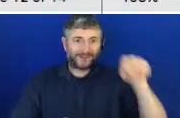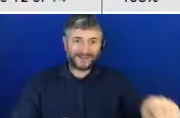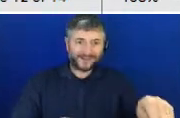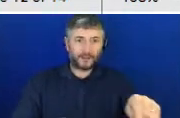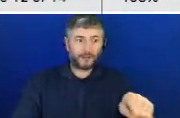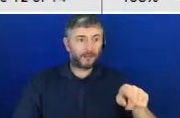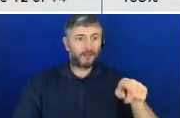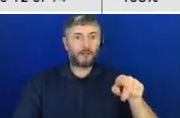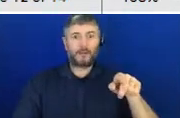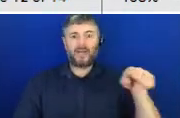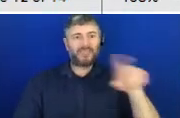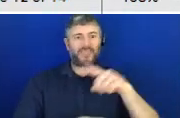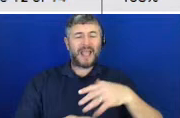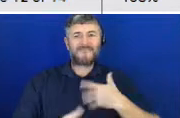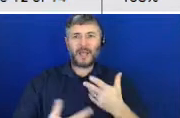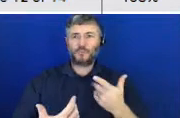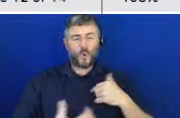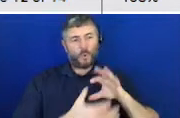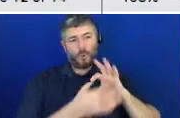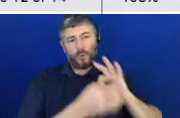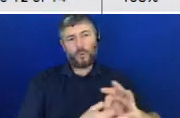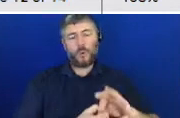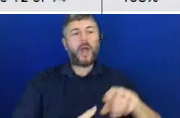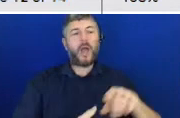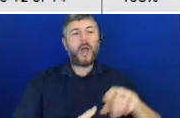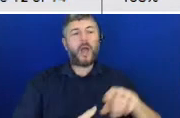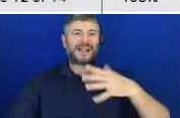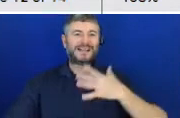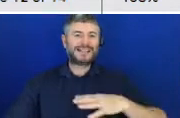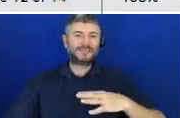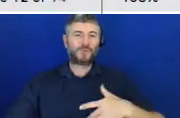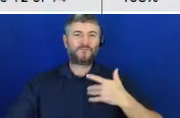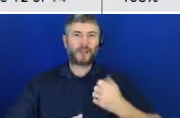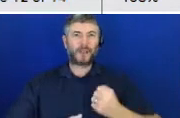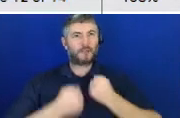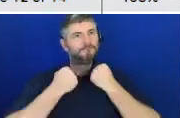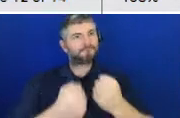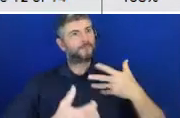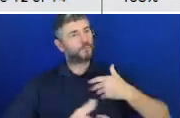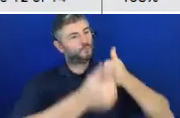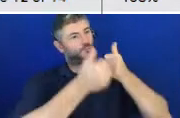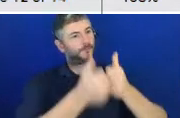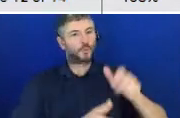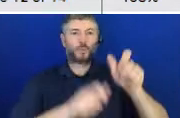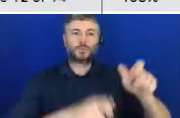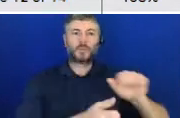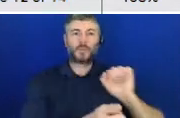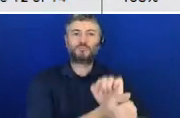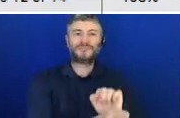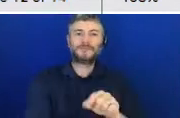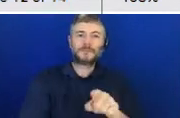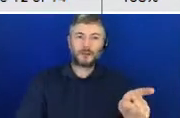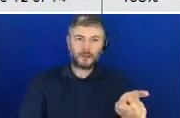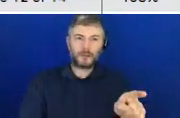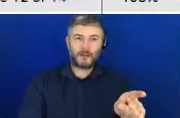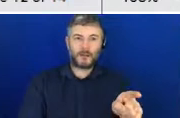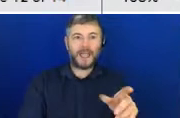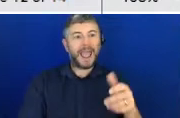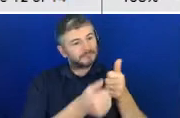motivated, were bought into the idea of developing these really important entrepreneurial skills.